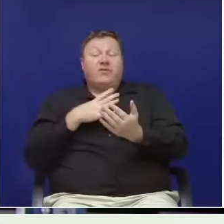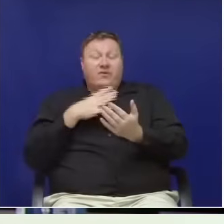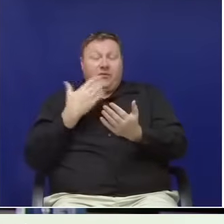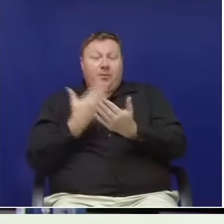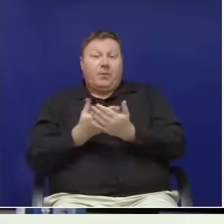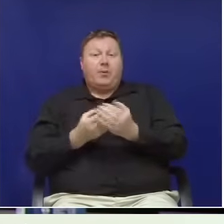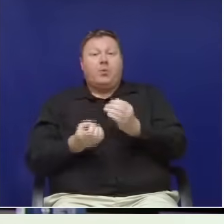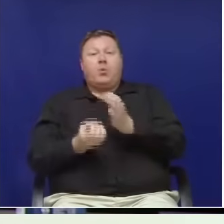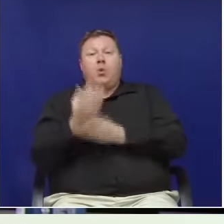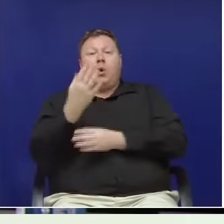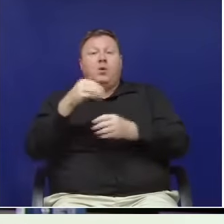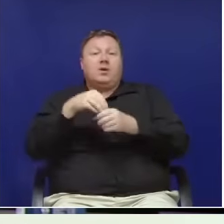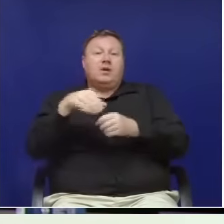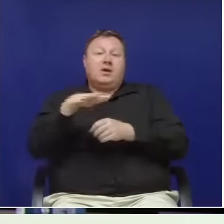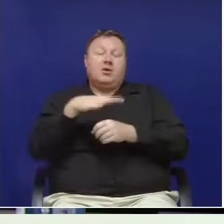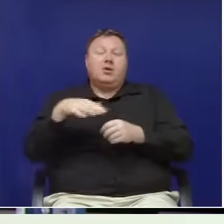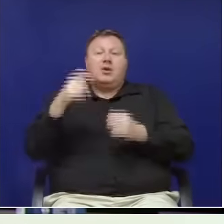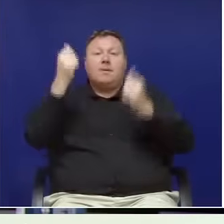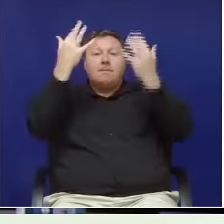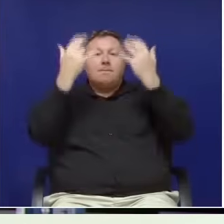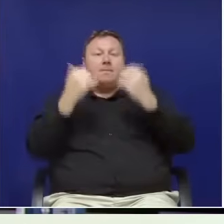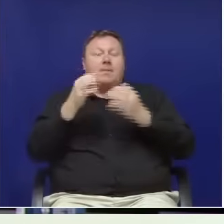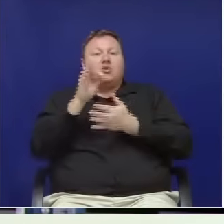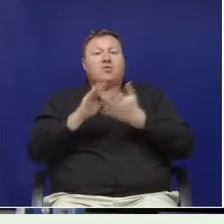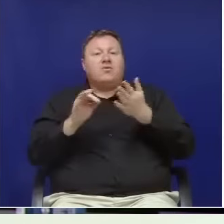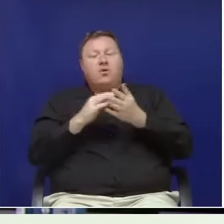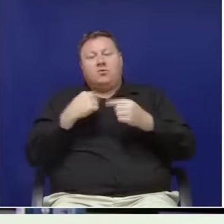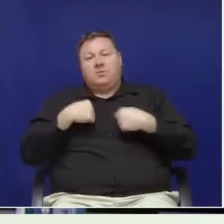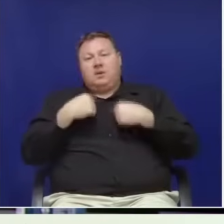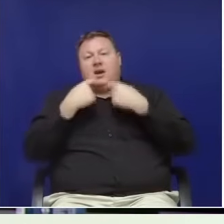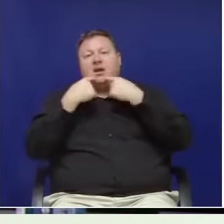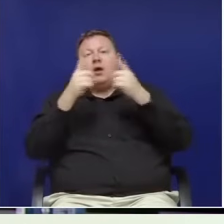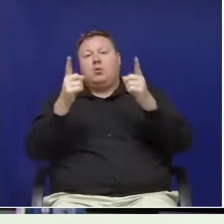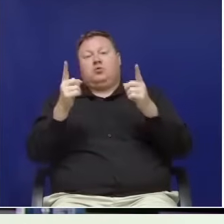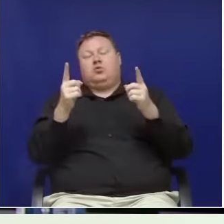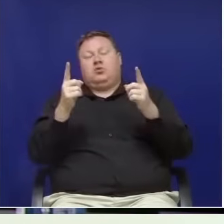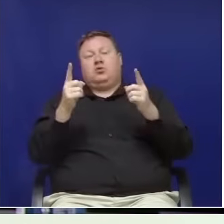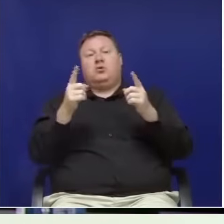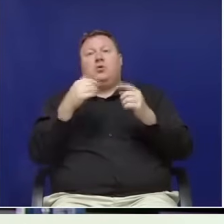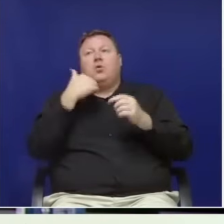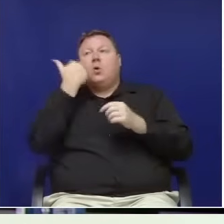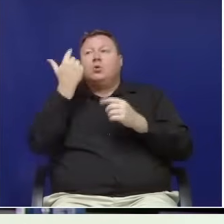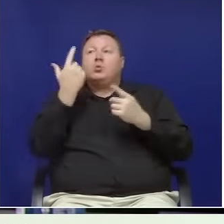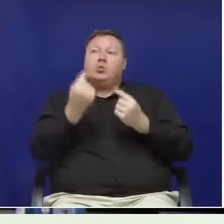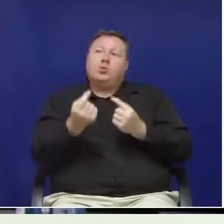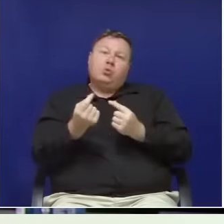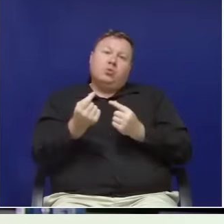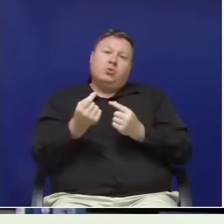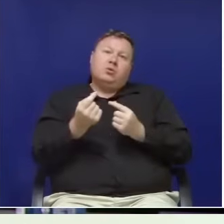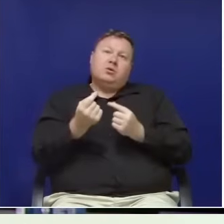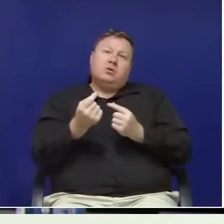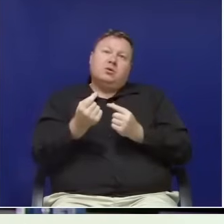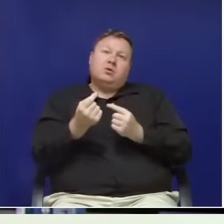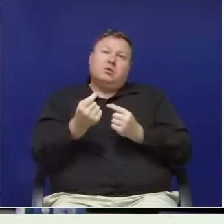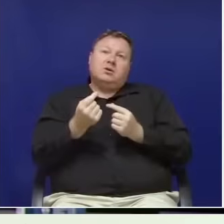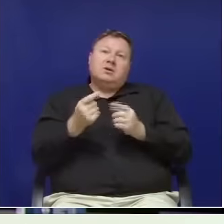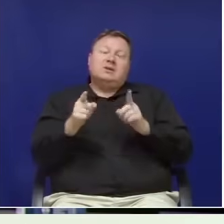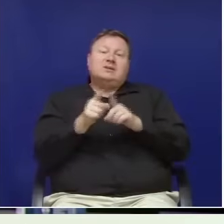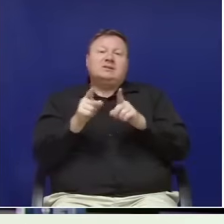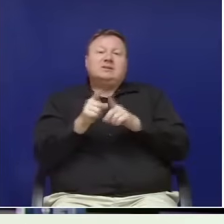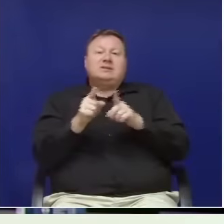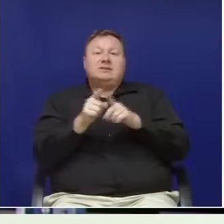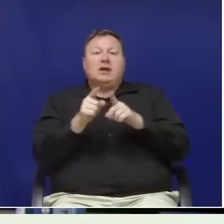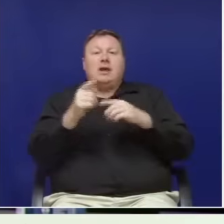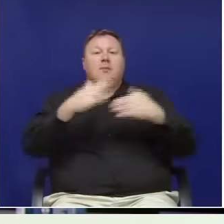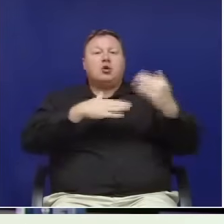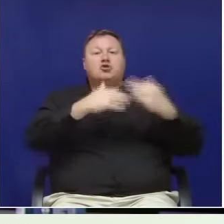I've announced during the budget vote was that we want to do, for example, what is done in the construction sector,